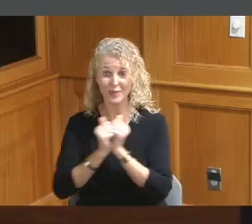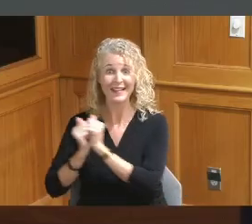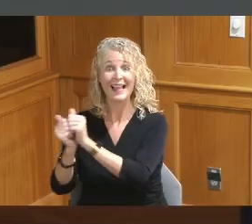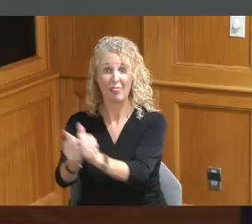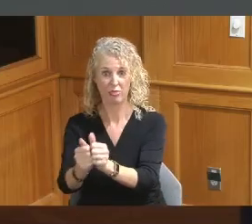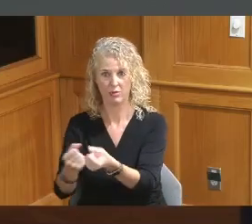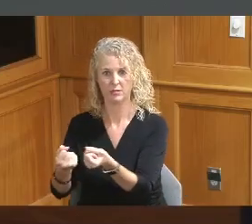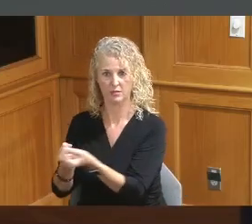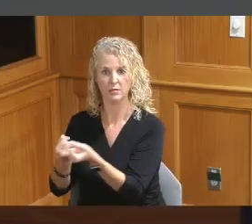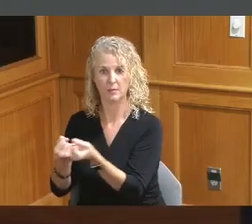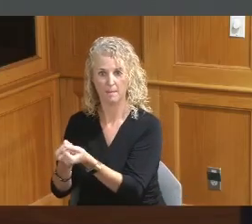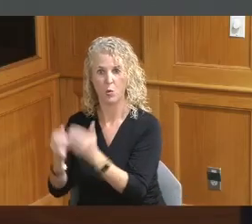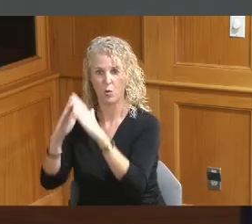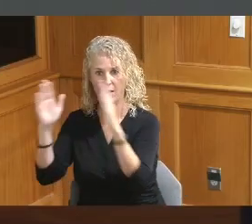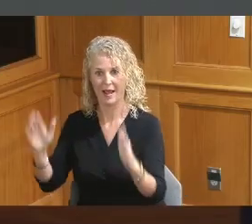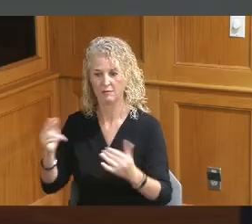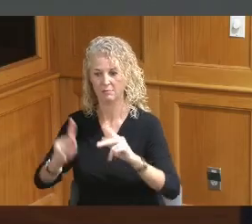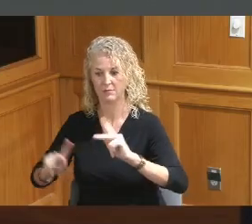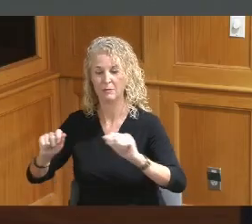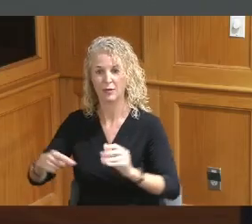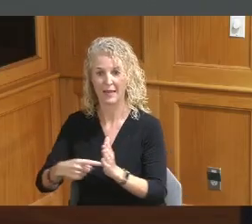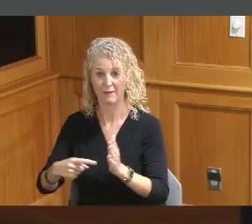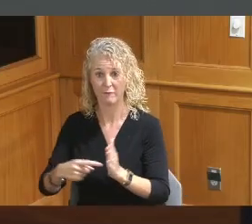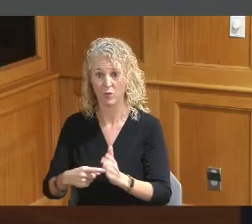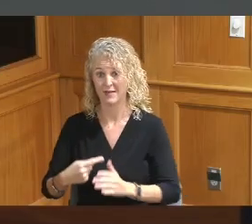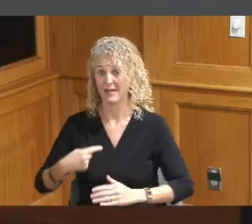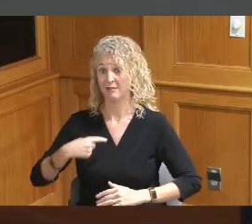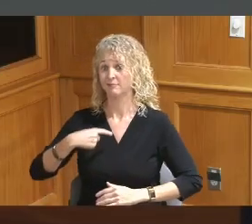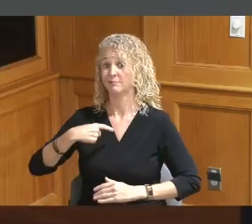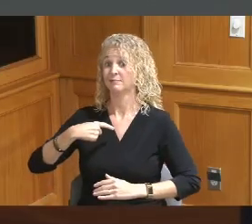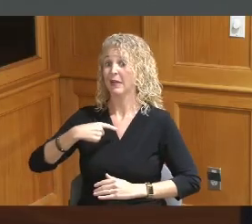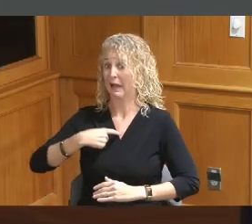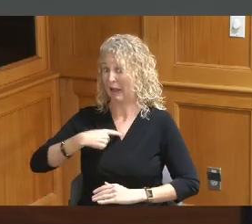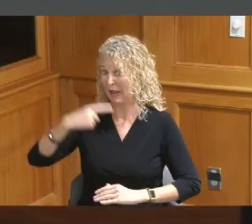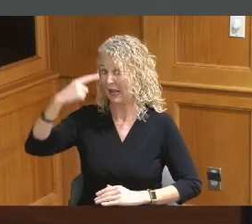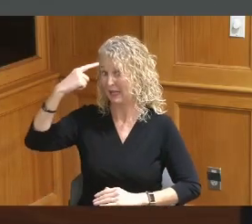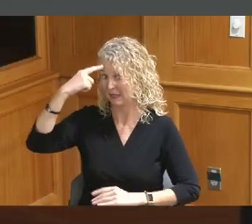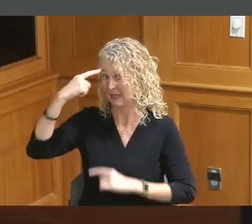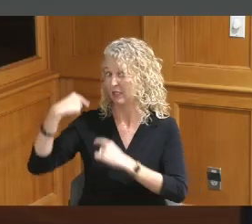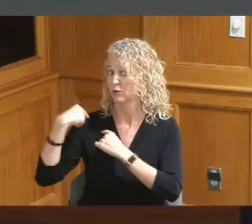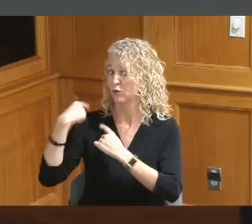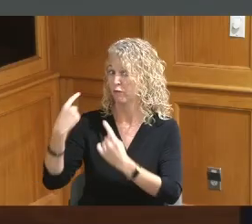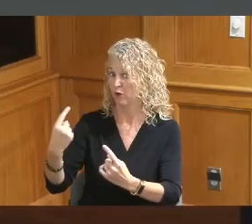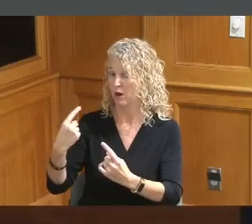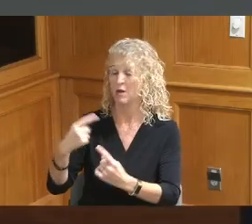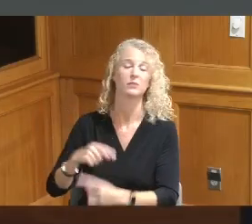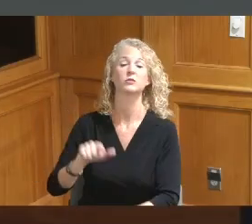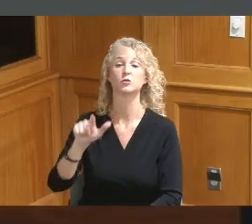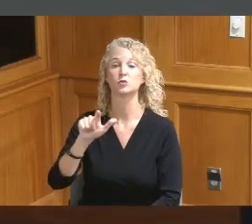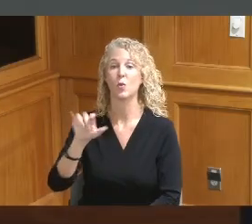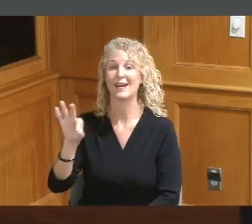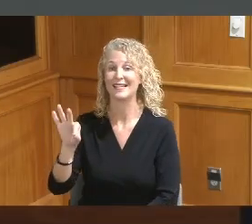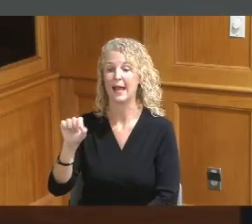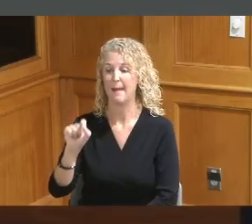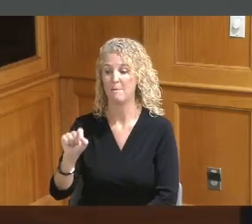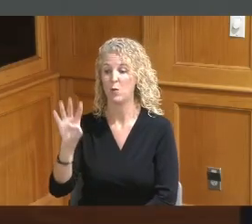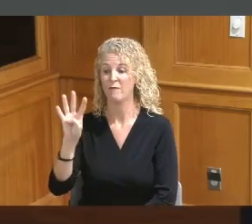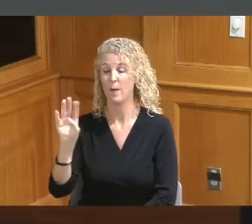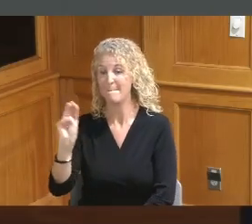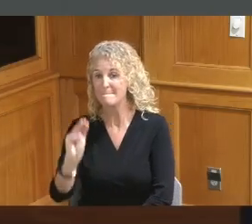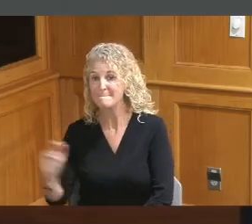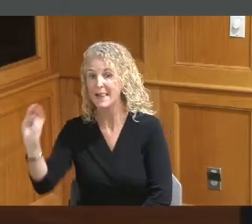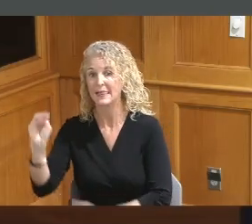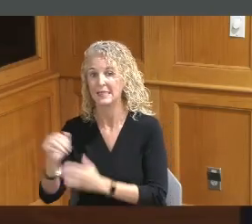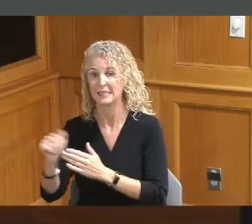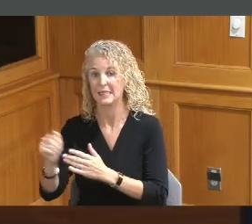date, the information I have is that we have invested $29.4 million